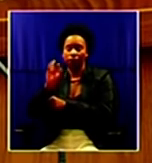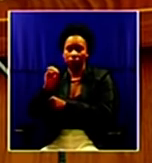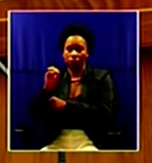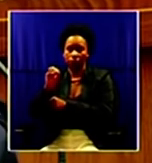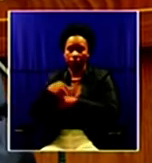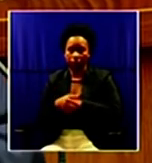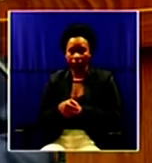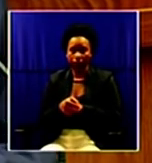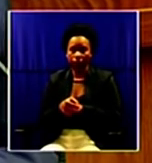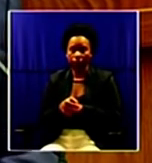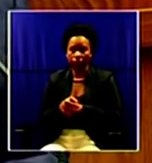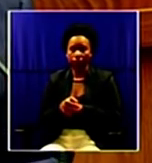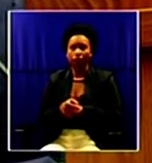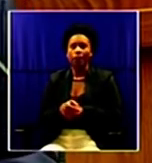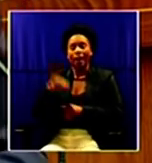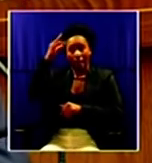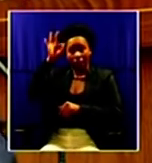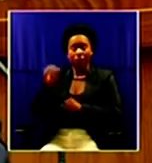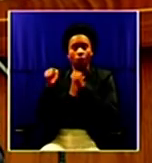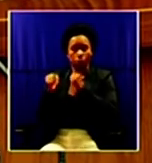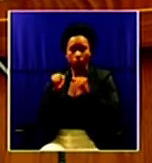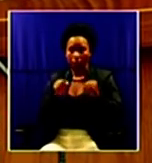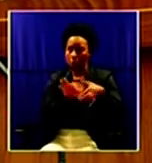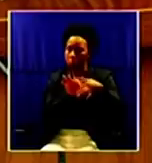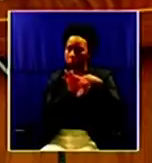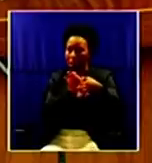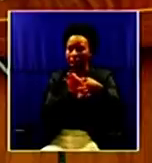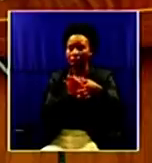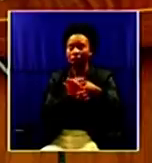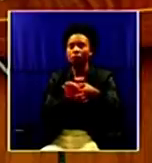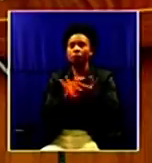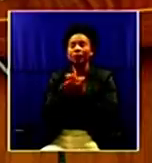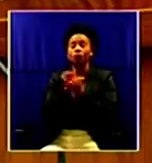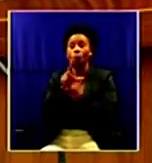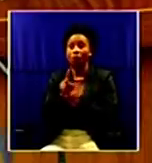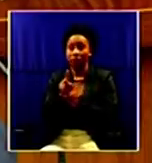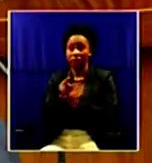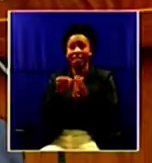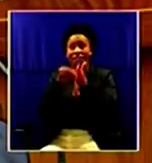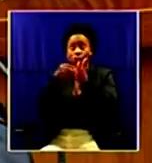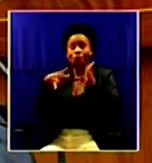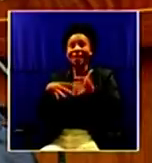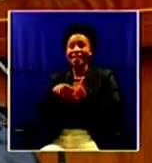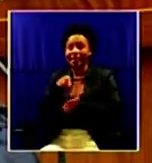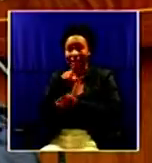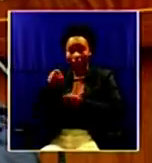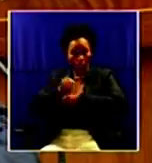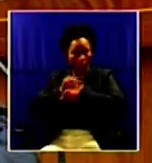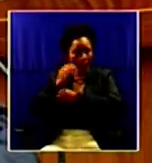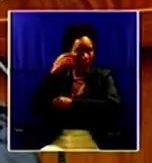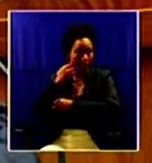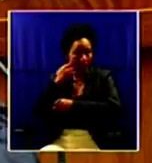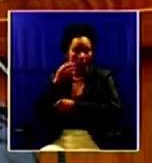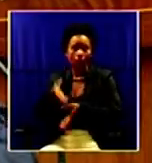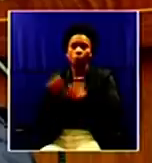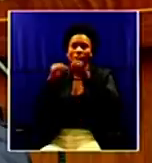Government remains committed to ensuring that deserving students are supported through higher education.